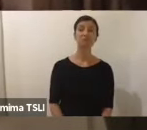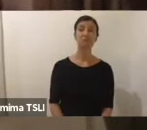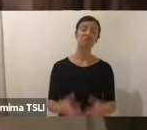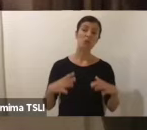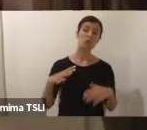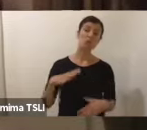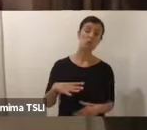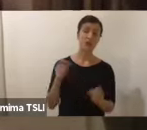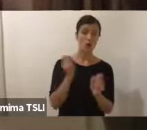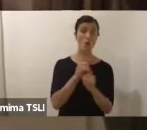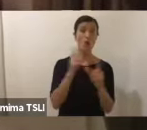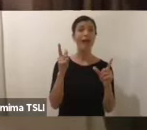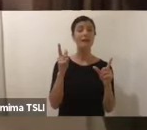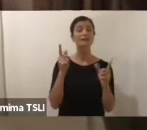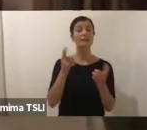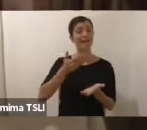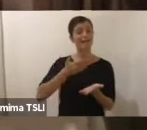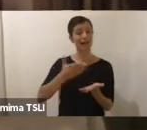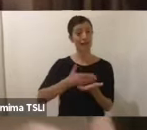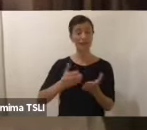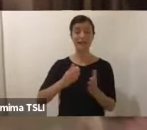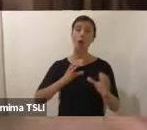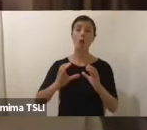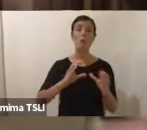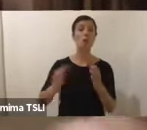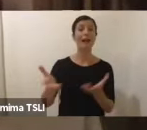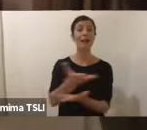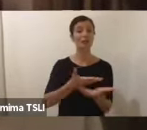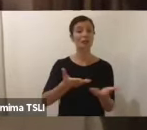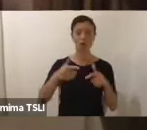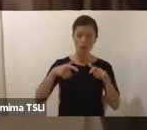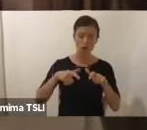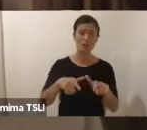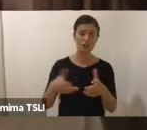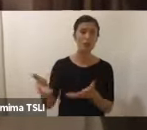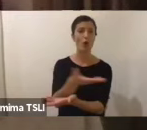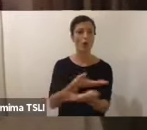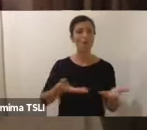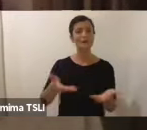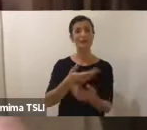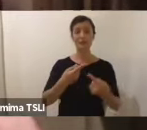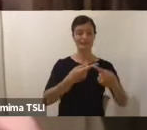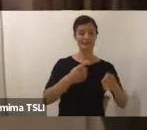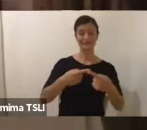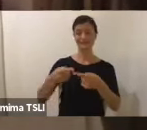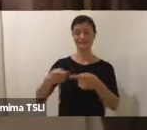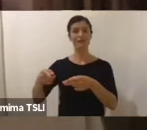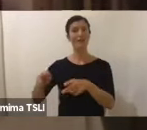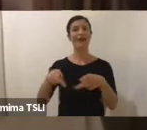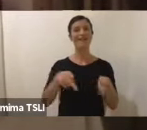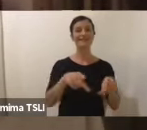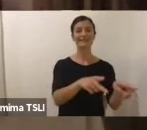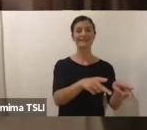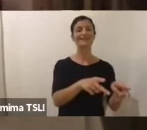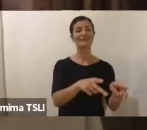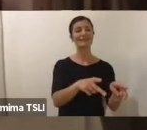and communication so i would say let's continue this conversation in many different ways but actually i